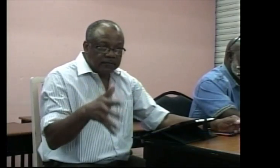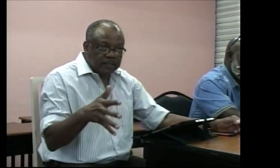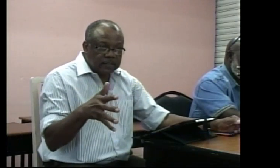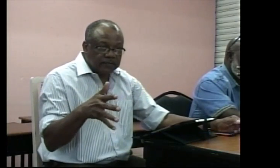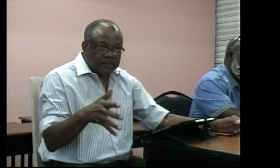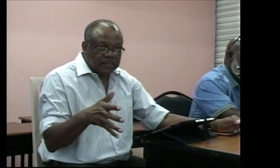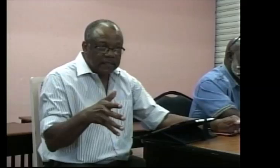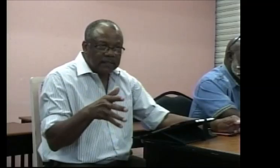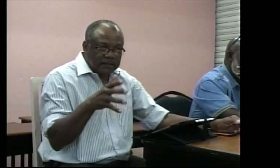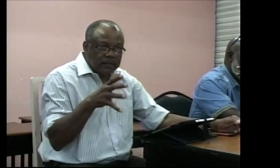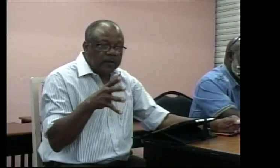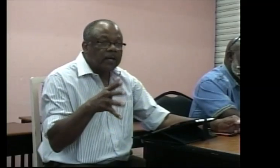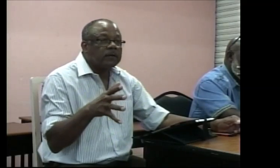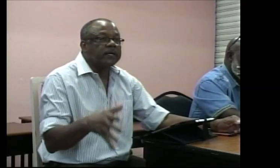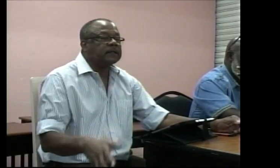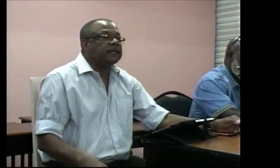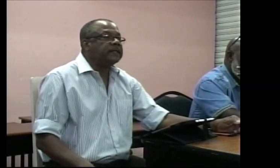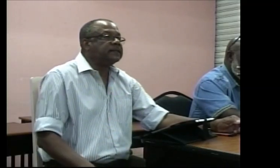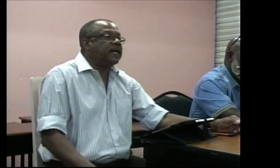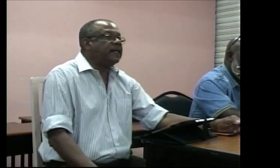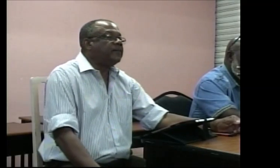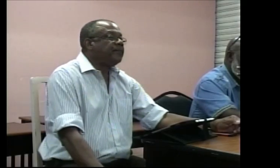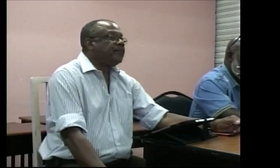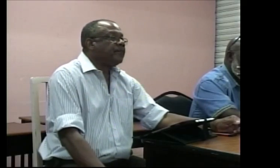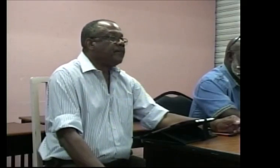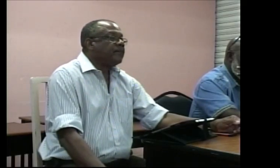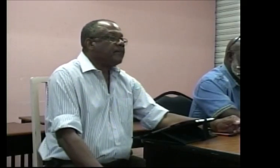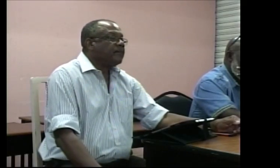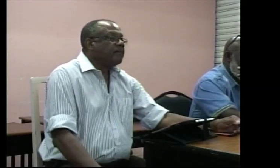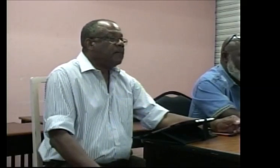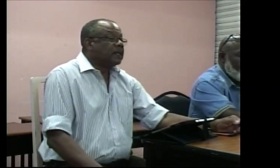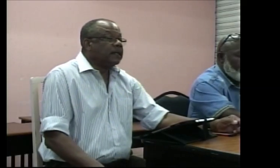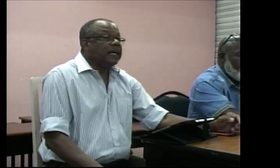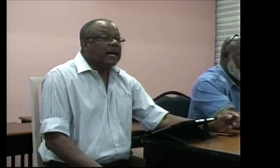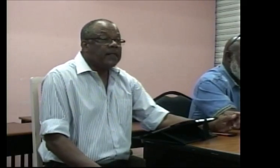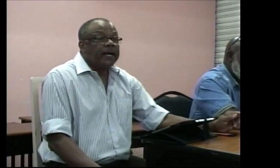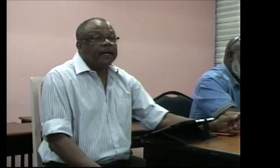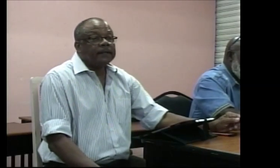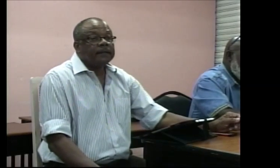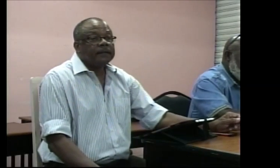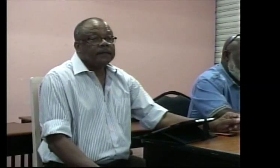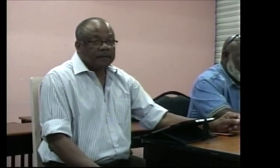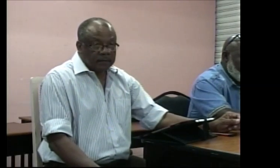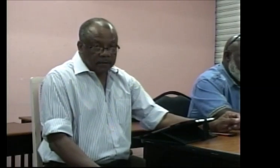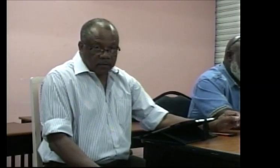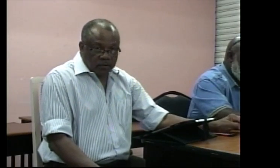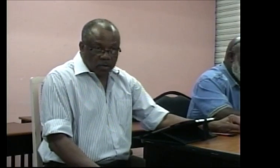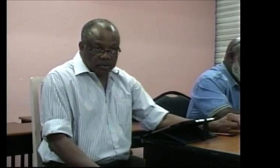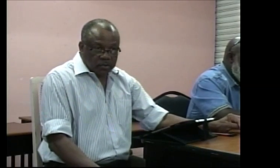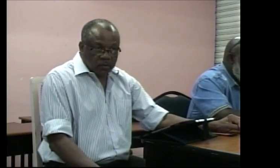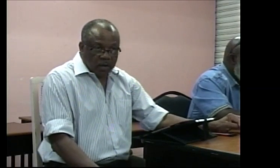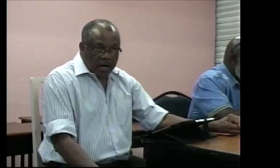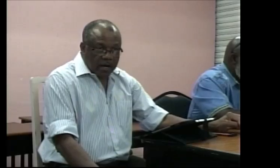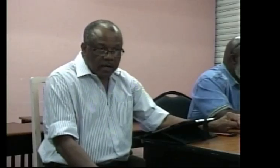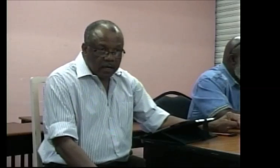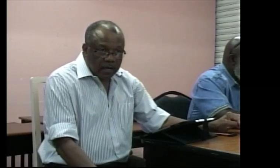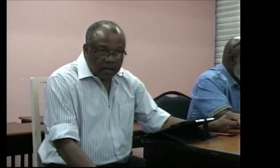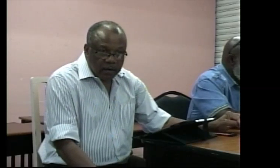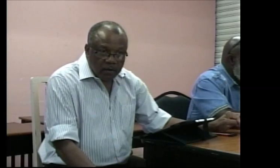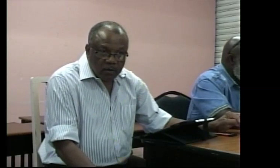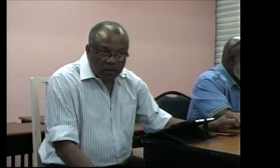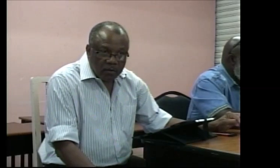the activities of the state, and I think we all recognize that. But on the other hand, those who